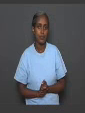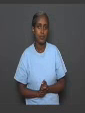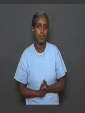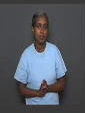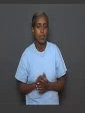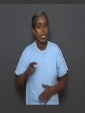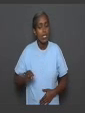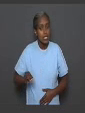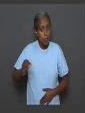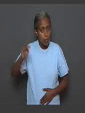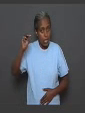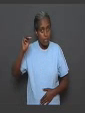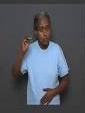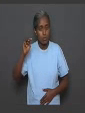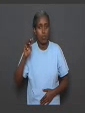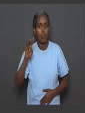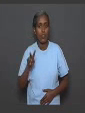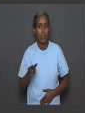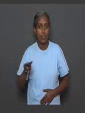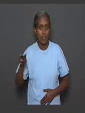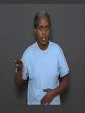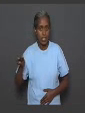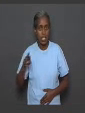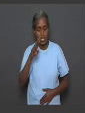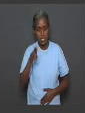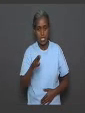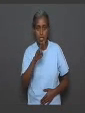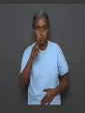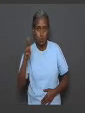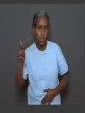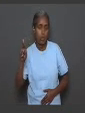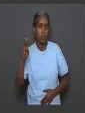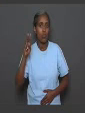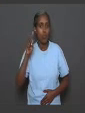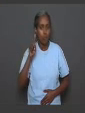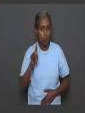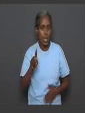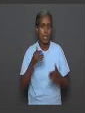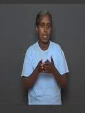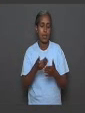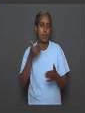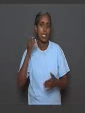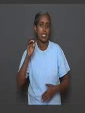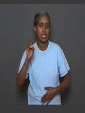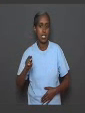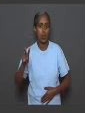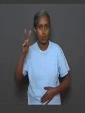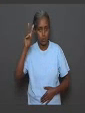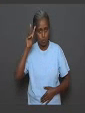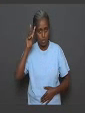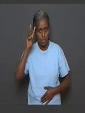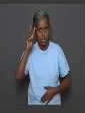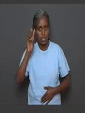The magnitude of the vector is the square root of 1 minus 0